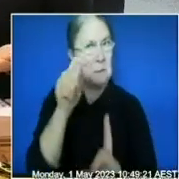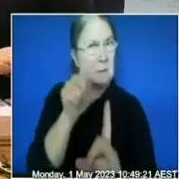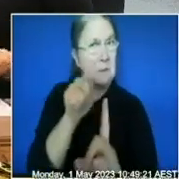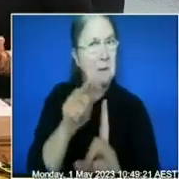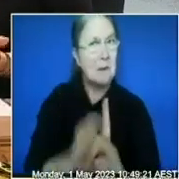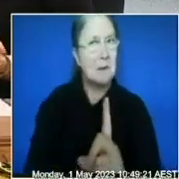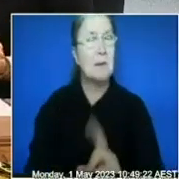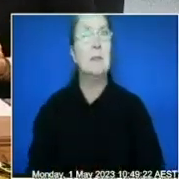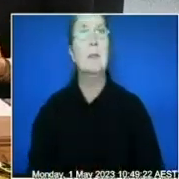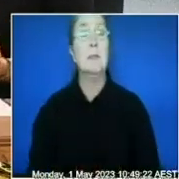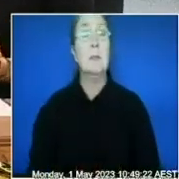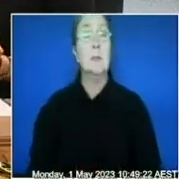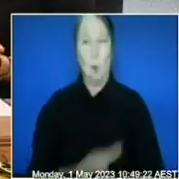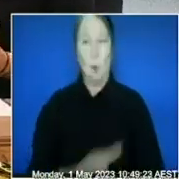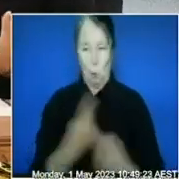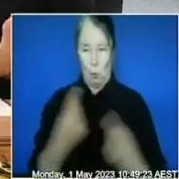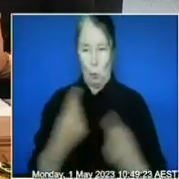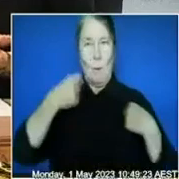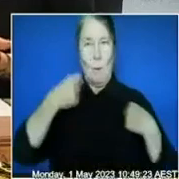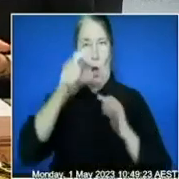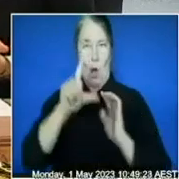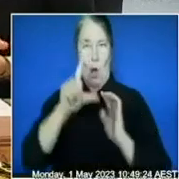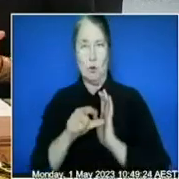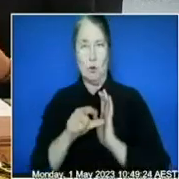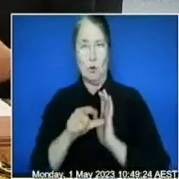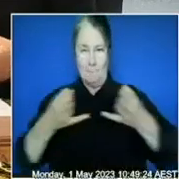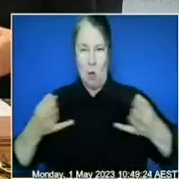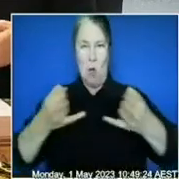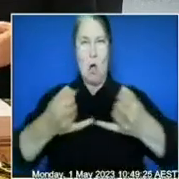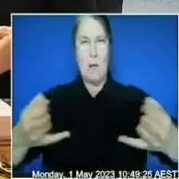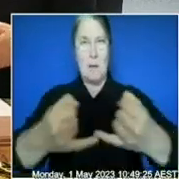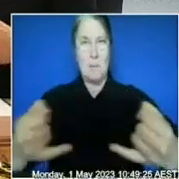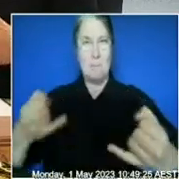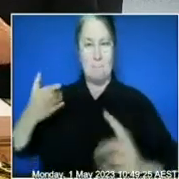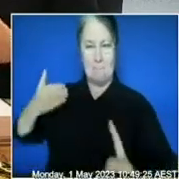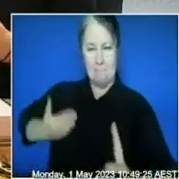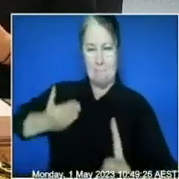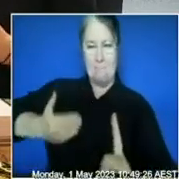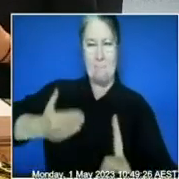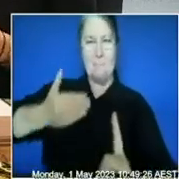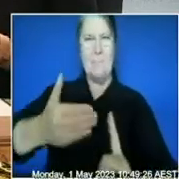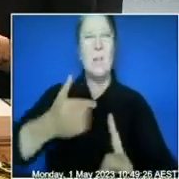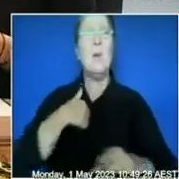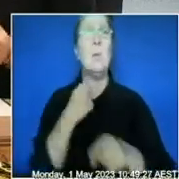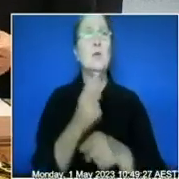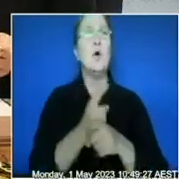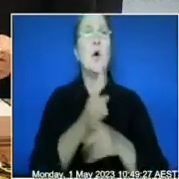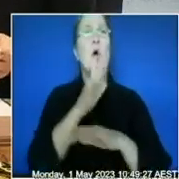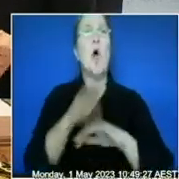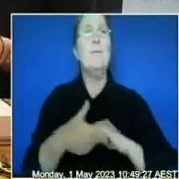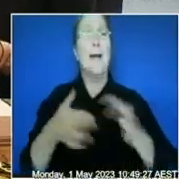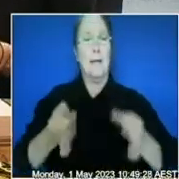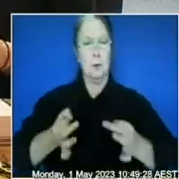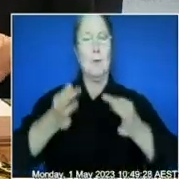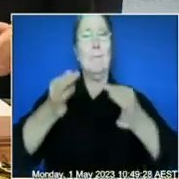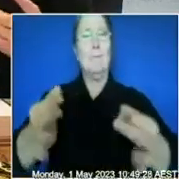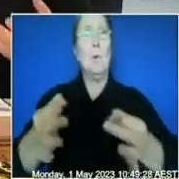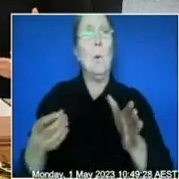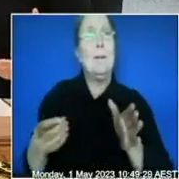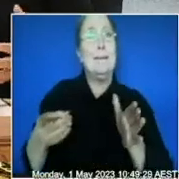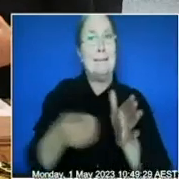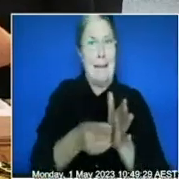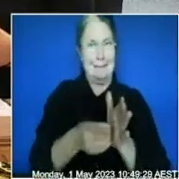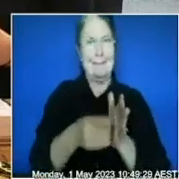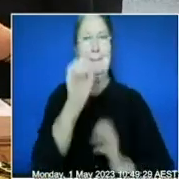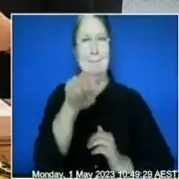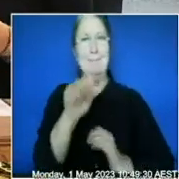that so that the timeline had been delayed. We've been working with our colleagues across government the whole way to develop, to